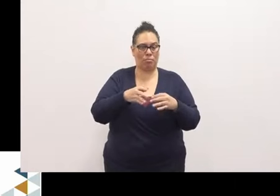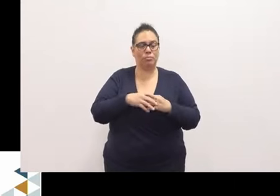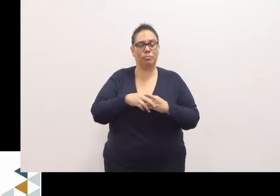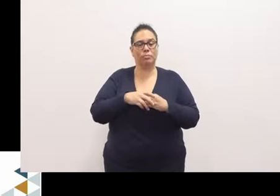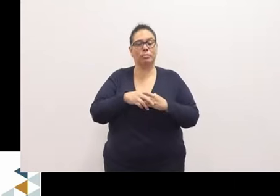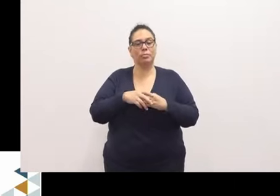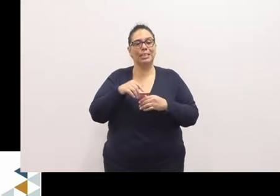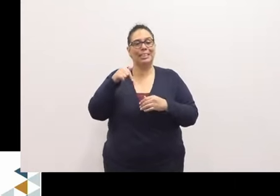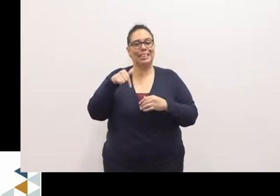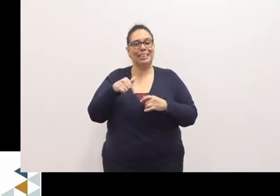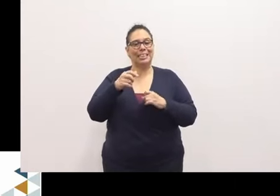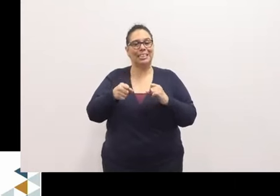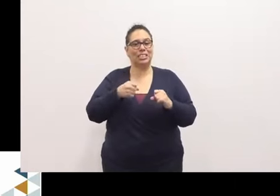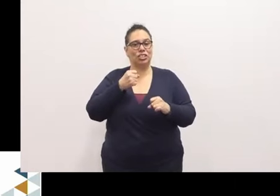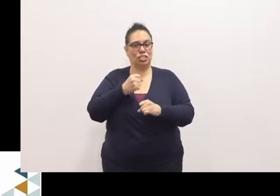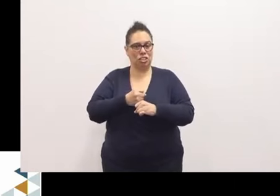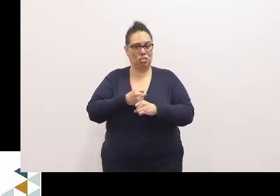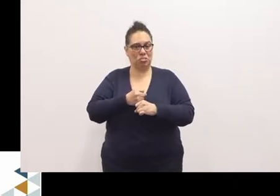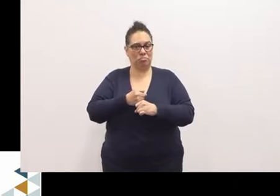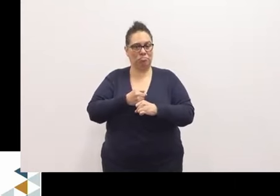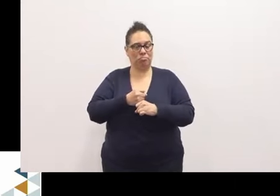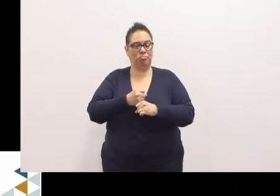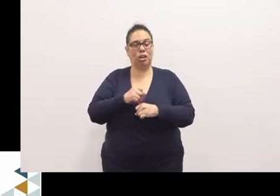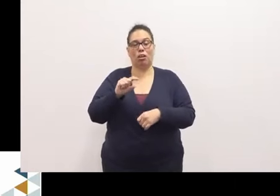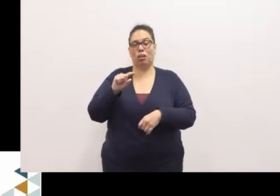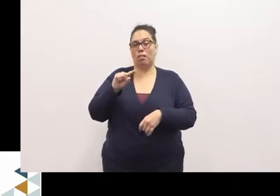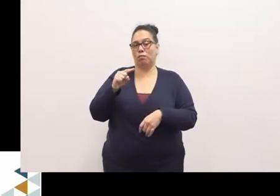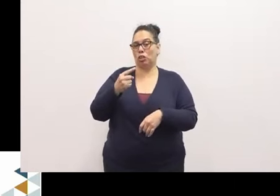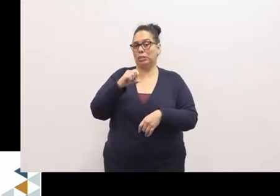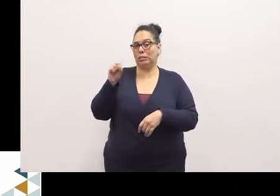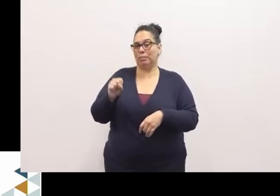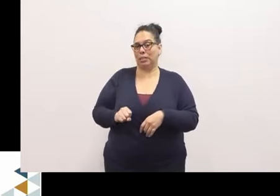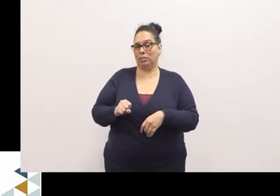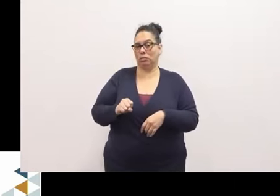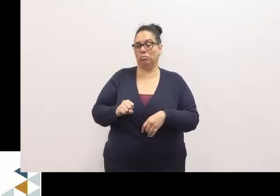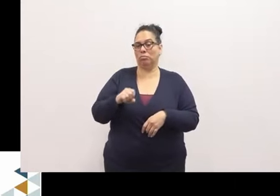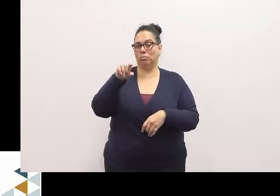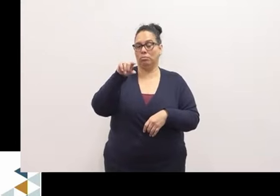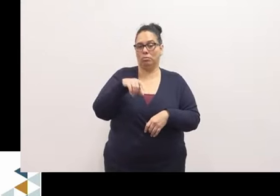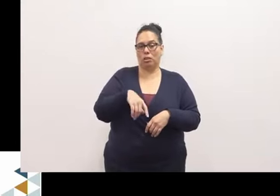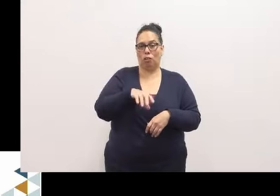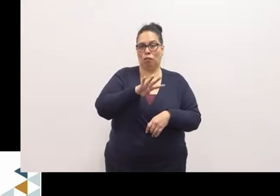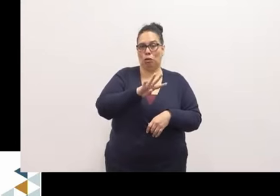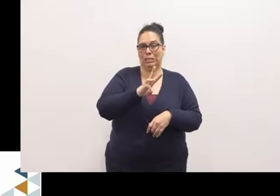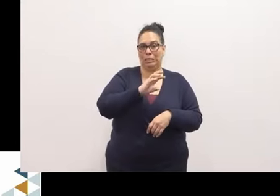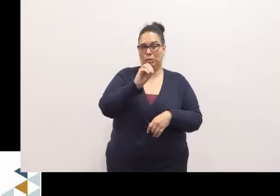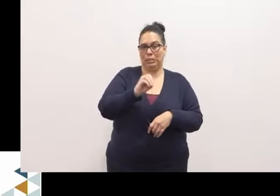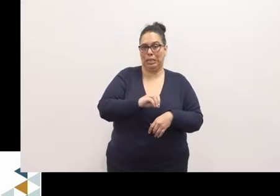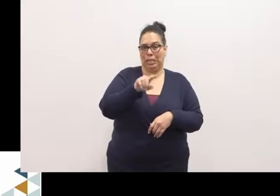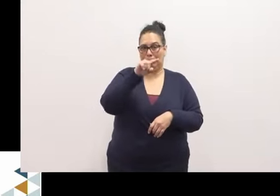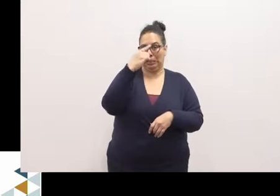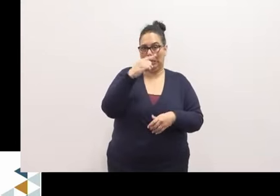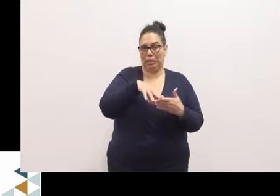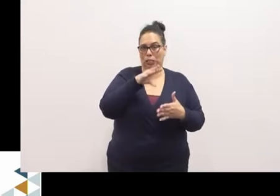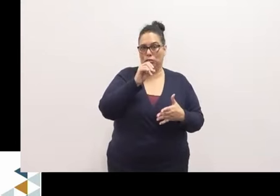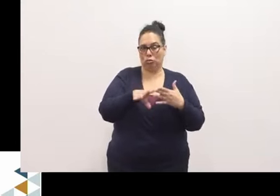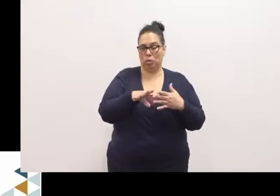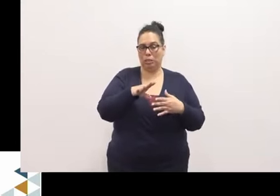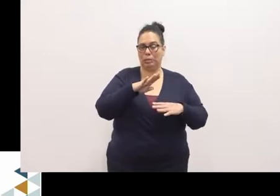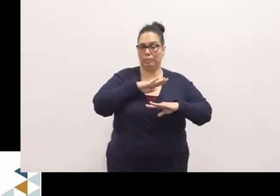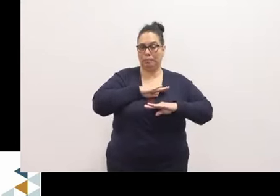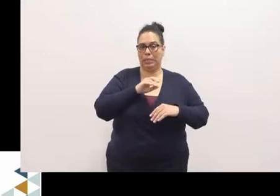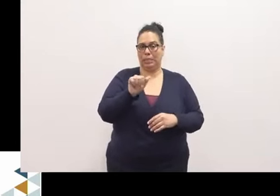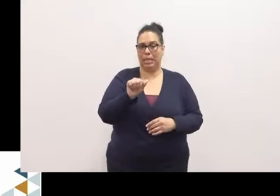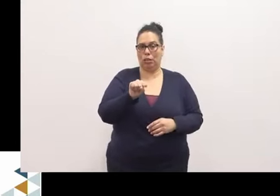this year, at the end of our first semester, our Black African American students, 46% of them were approximately meeting the A